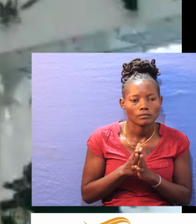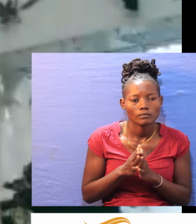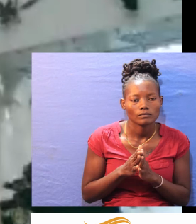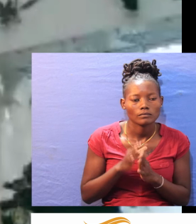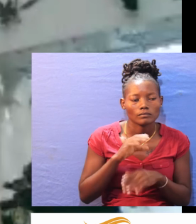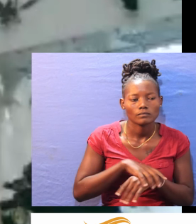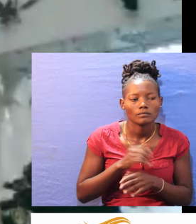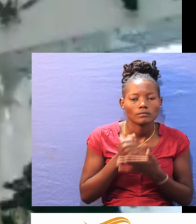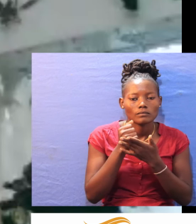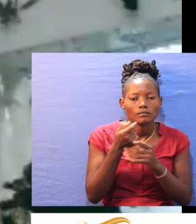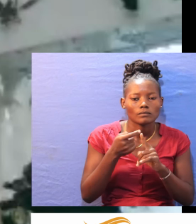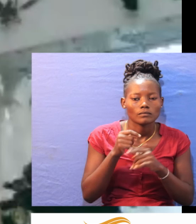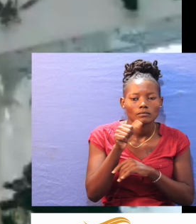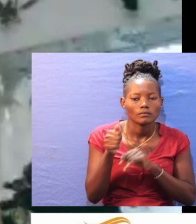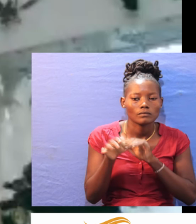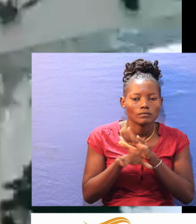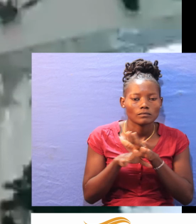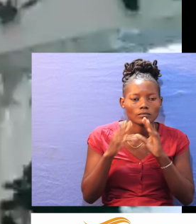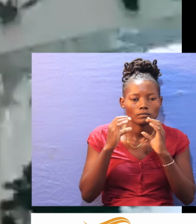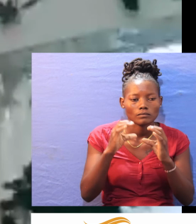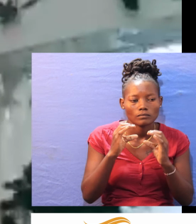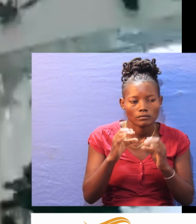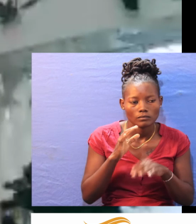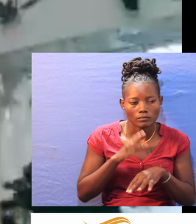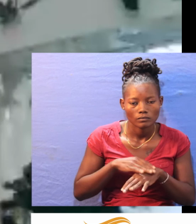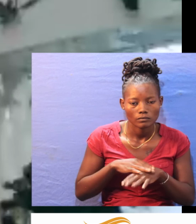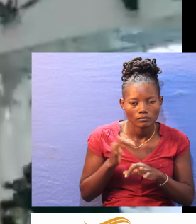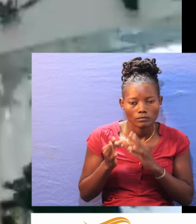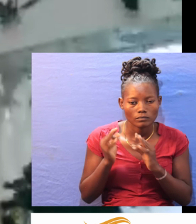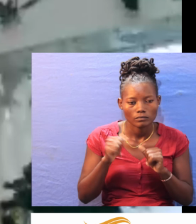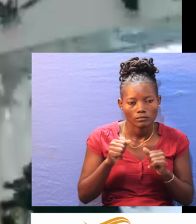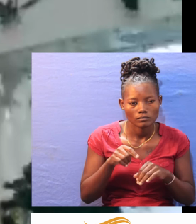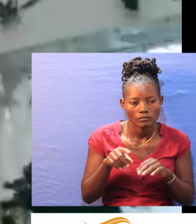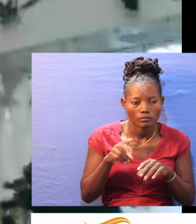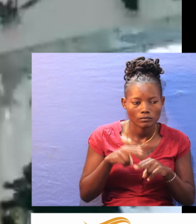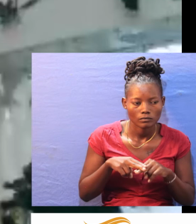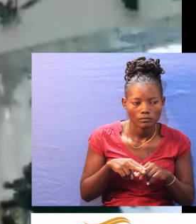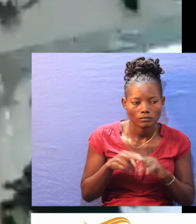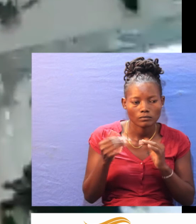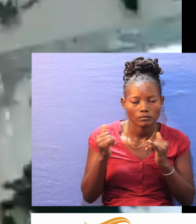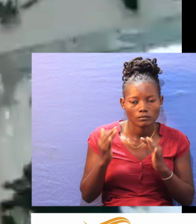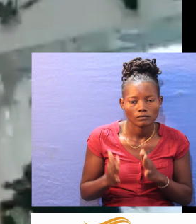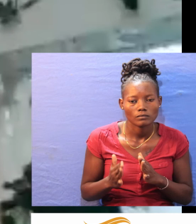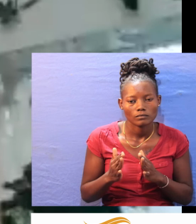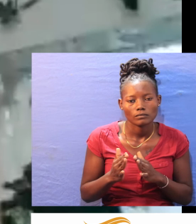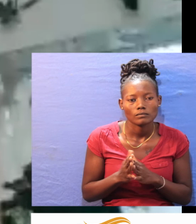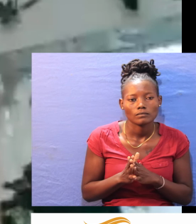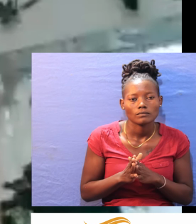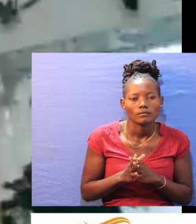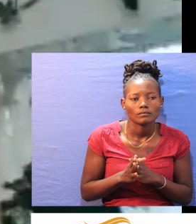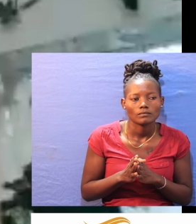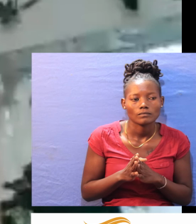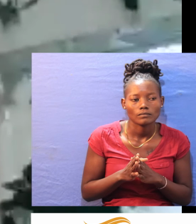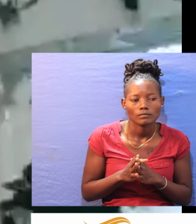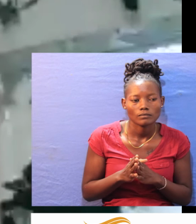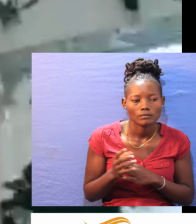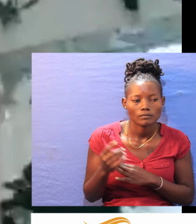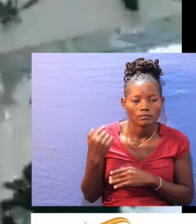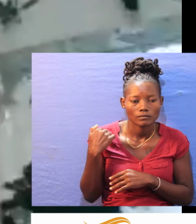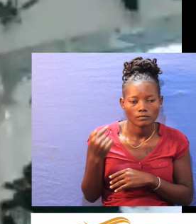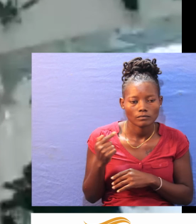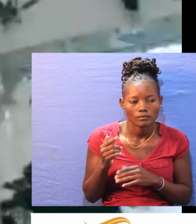coaches, as well. It'd be great if you could sit down with every athlete, but if you have a larger number, of course, you probably